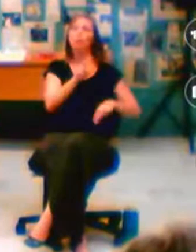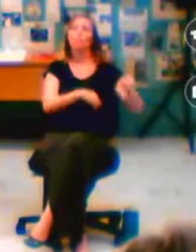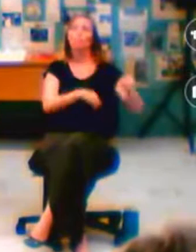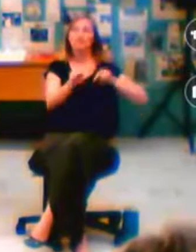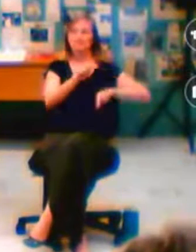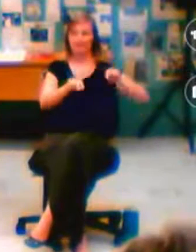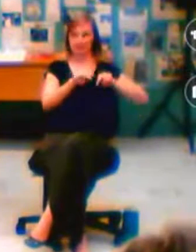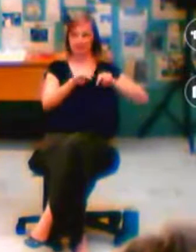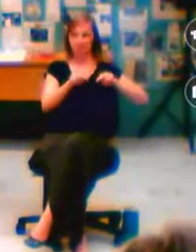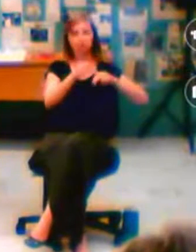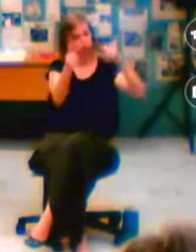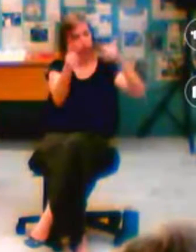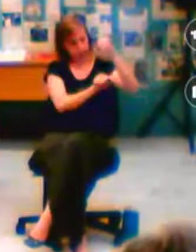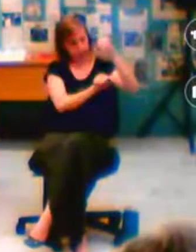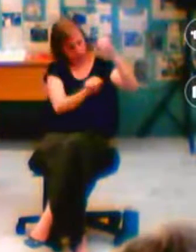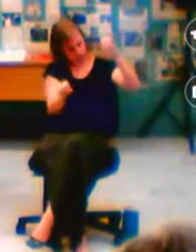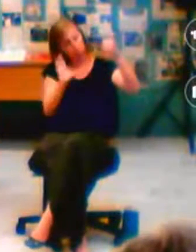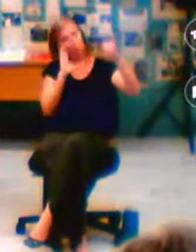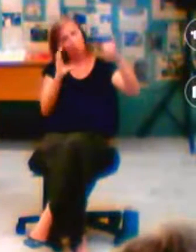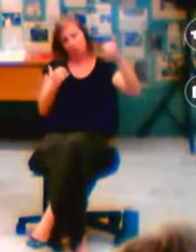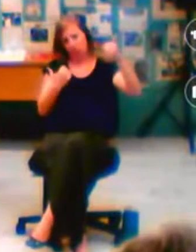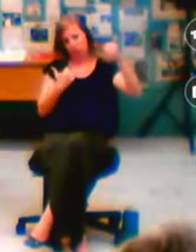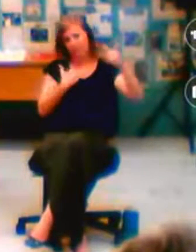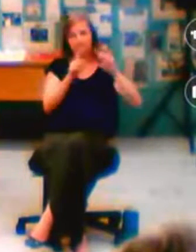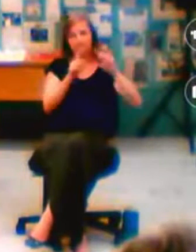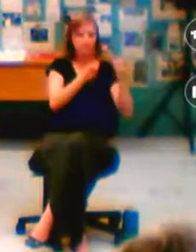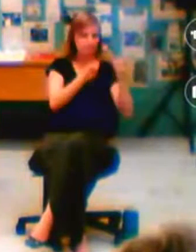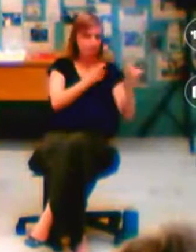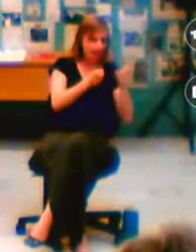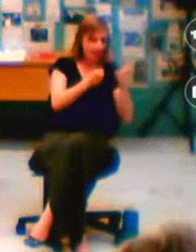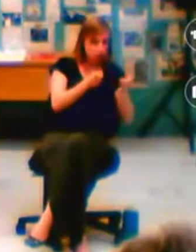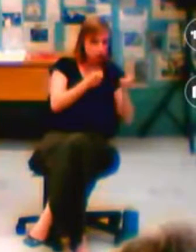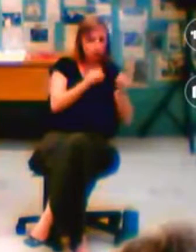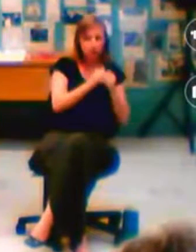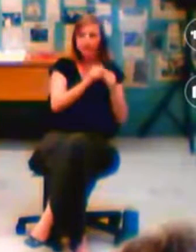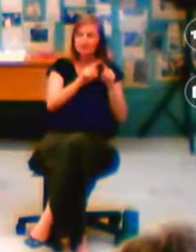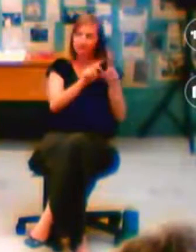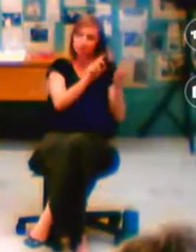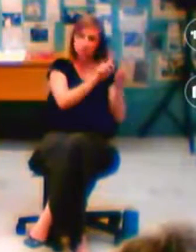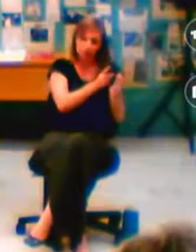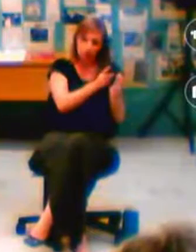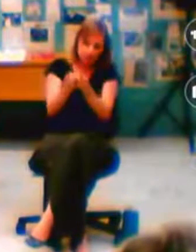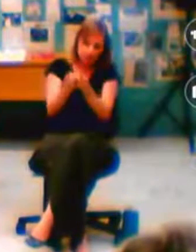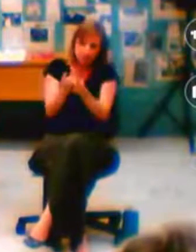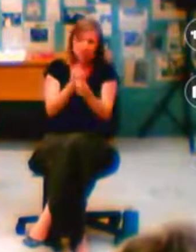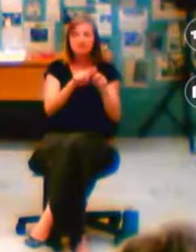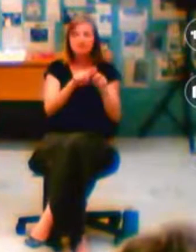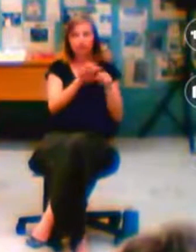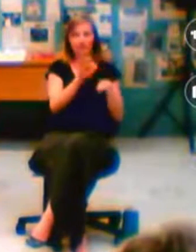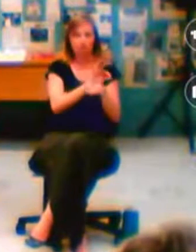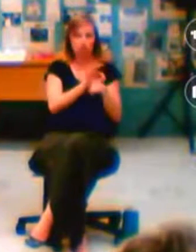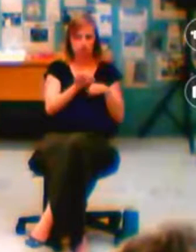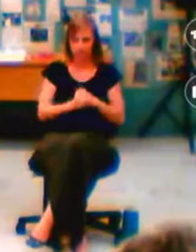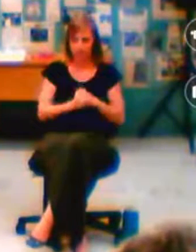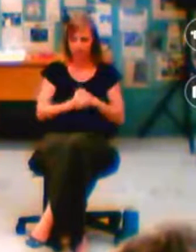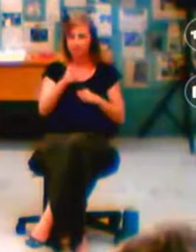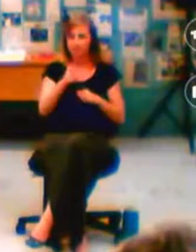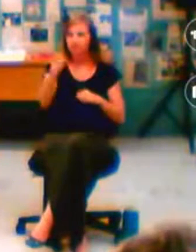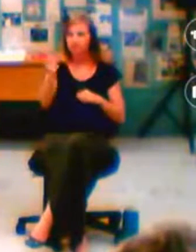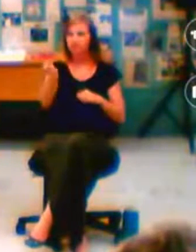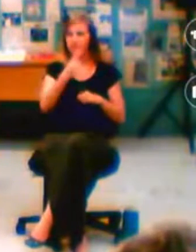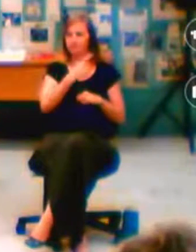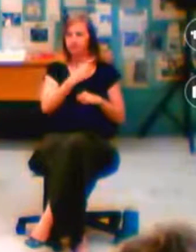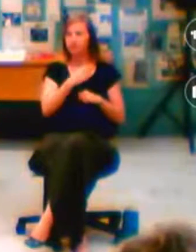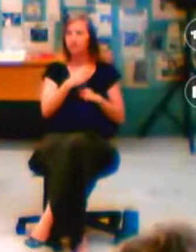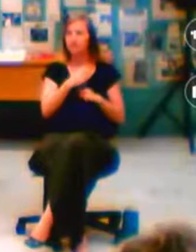And that's the way in which a board is operated. And so this board would have a similar role of being an oversight board.